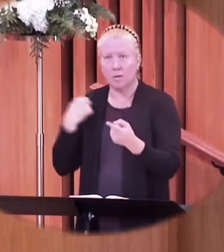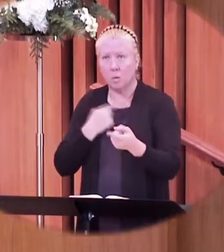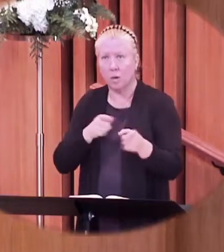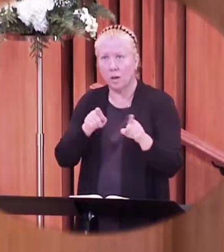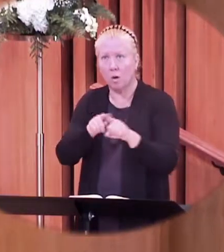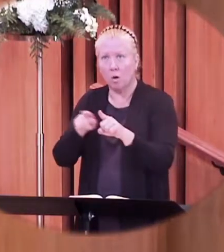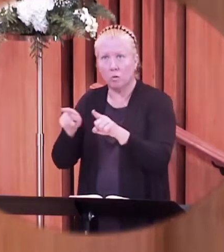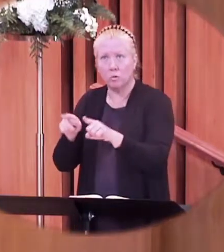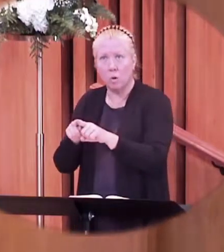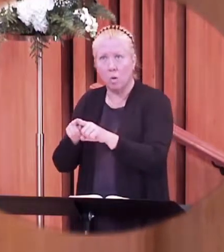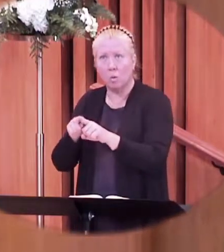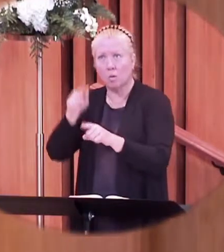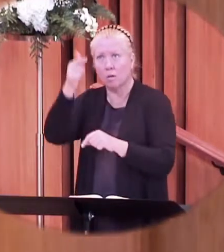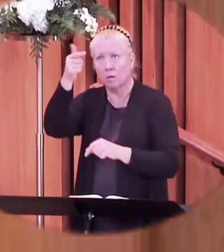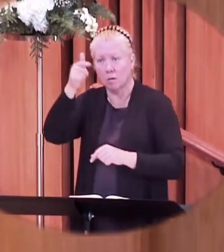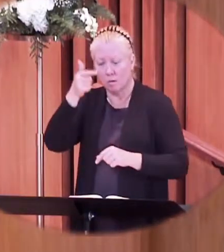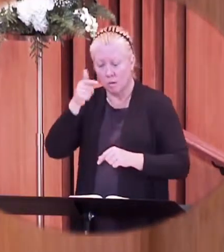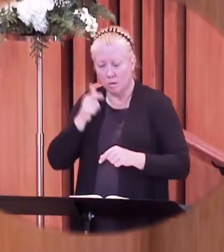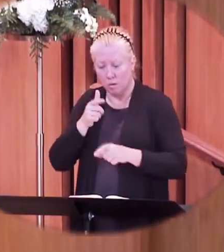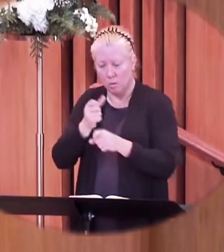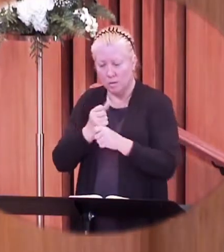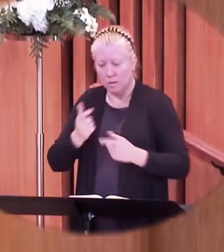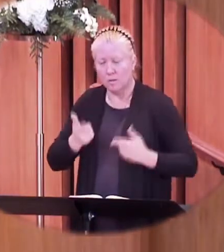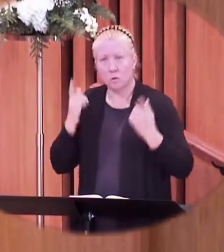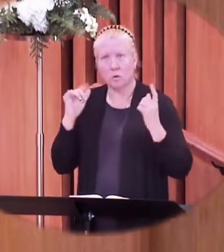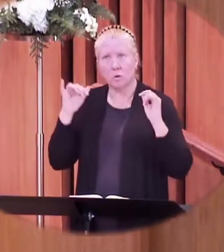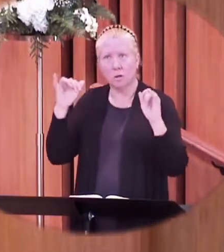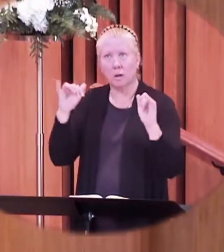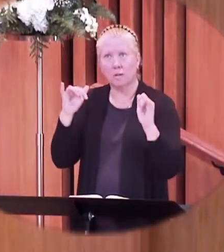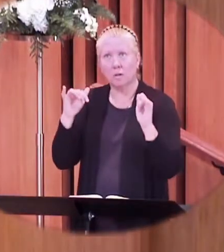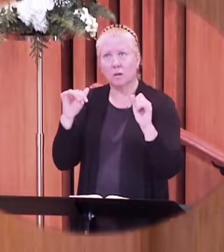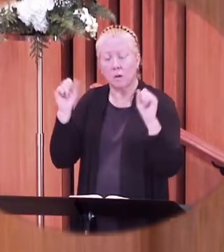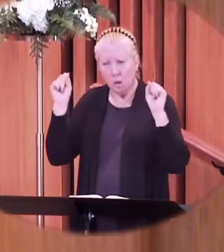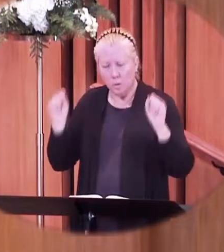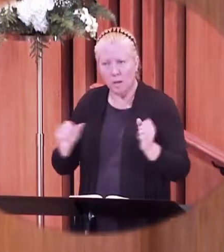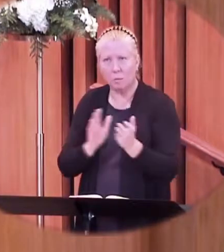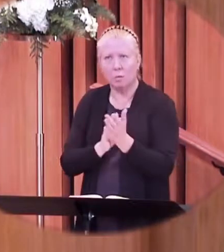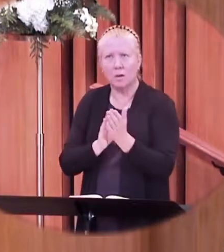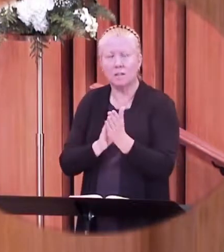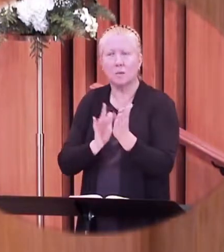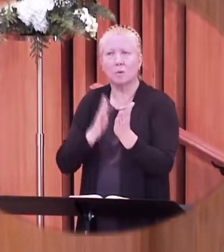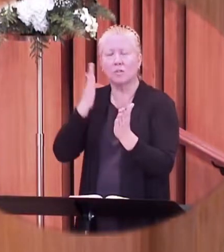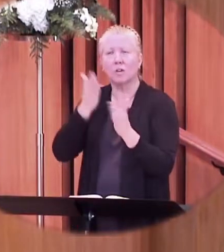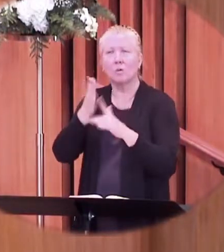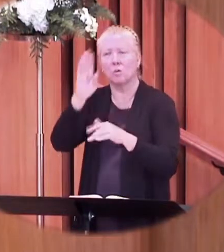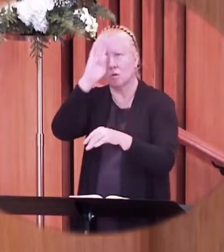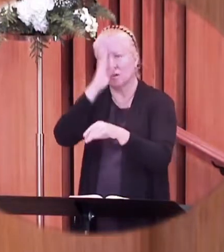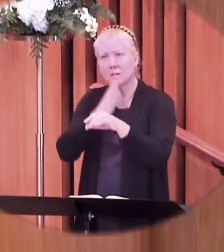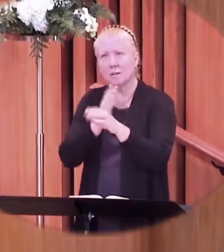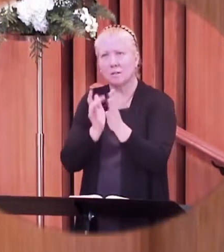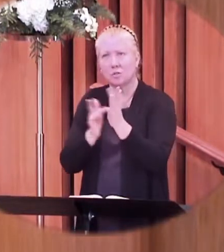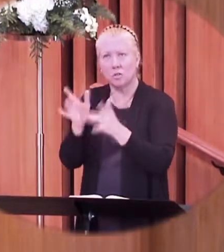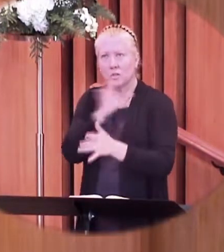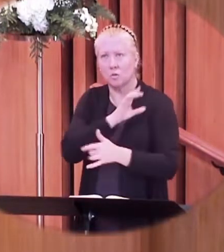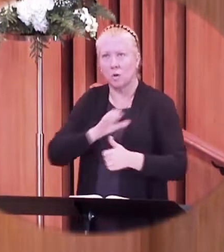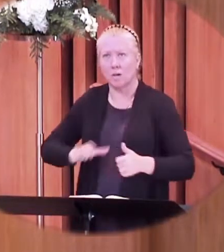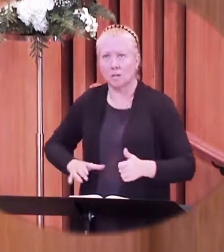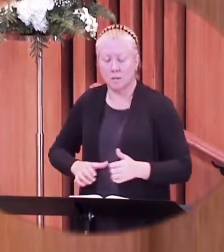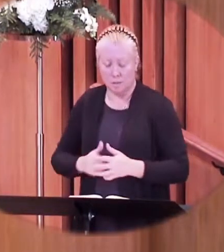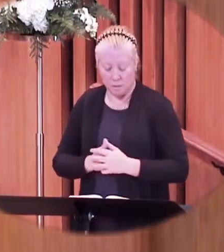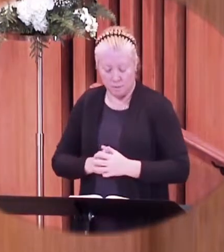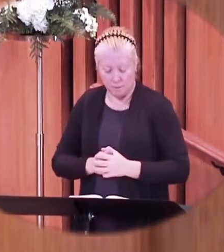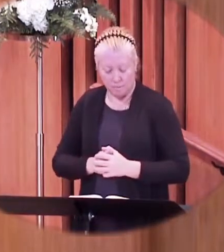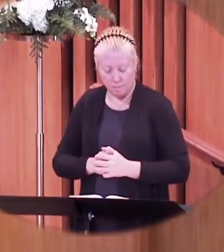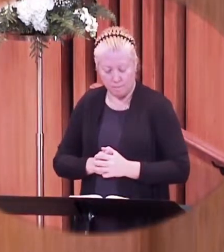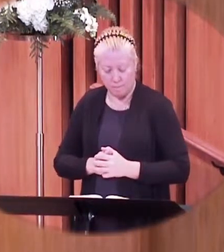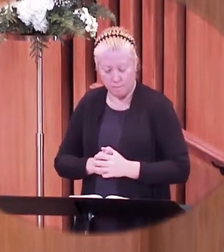be co-heirs to eternal life, and may praise and glorify you through your Son, Jesus Christ.